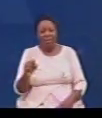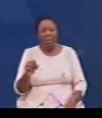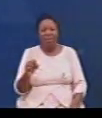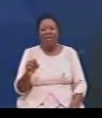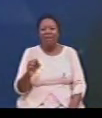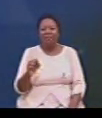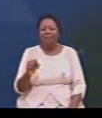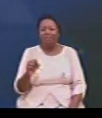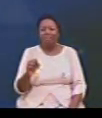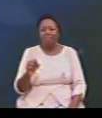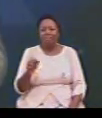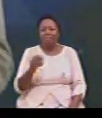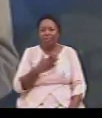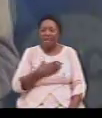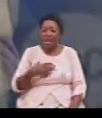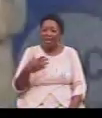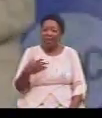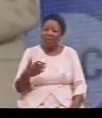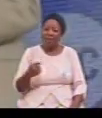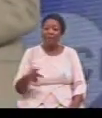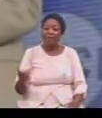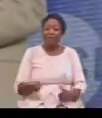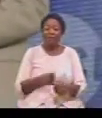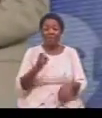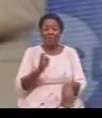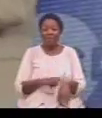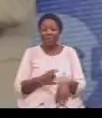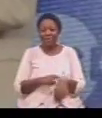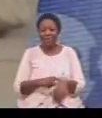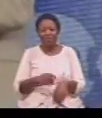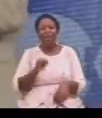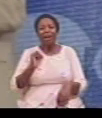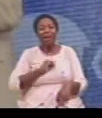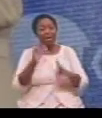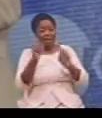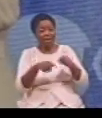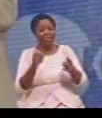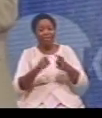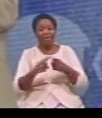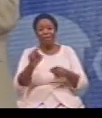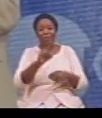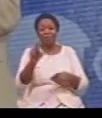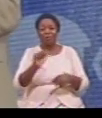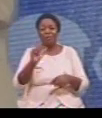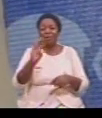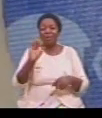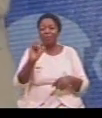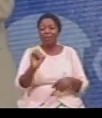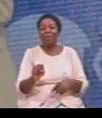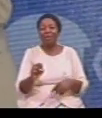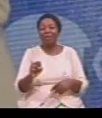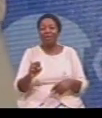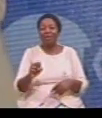and you know, the first time I came to Zambia,